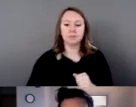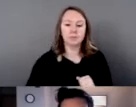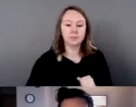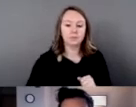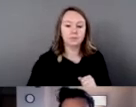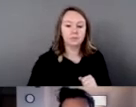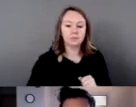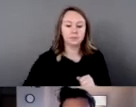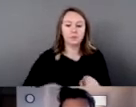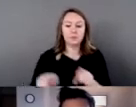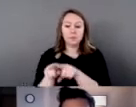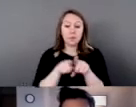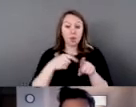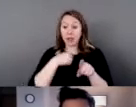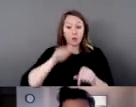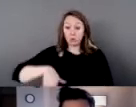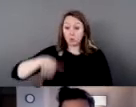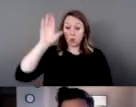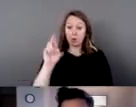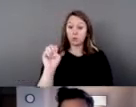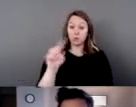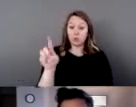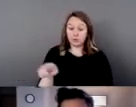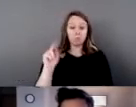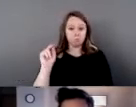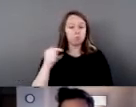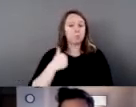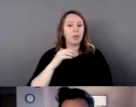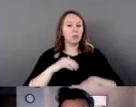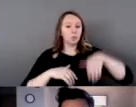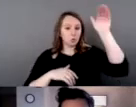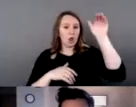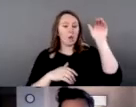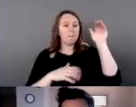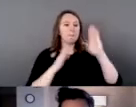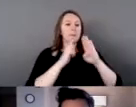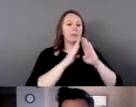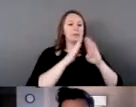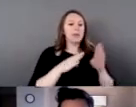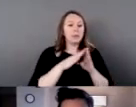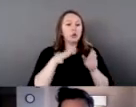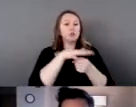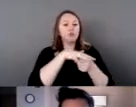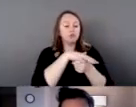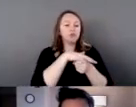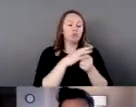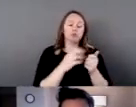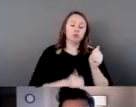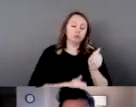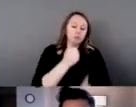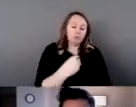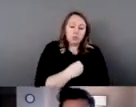I actually grew up in a predominantly white neighborhood, small town